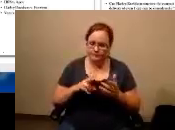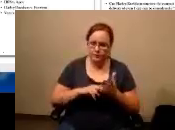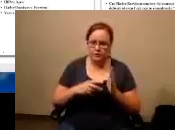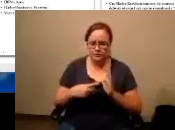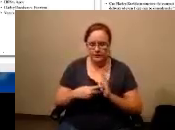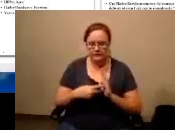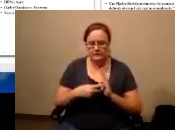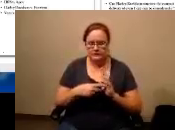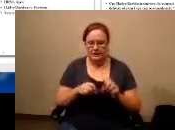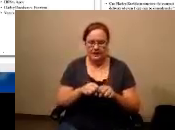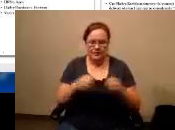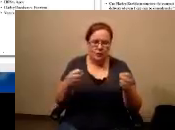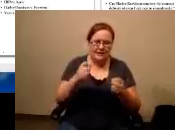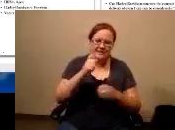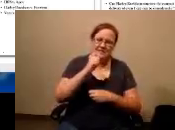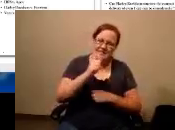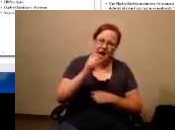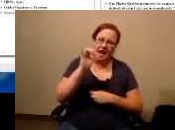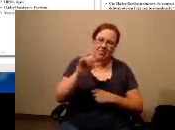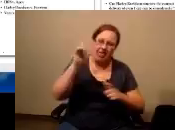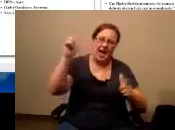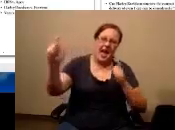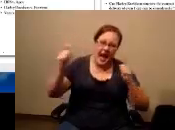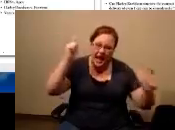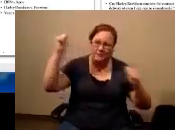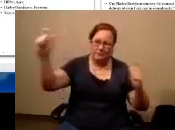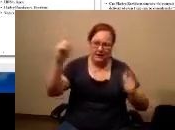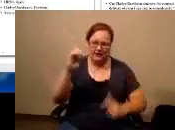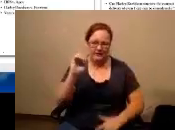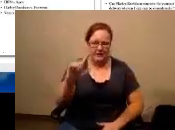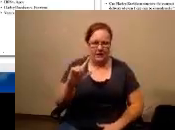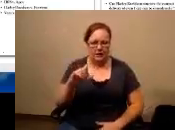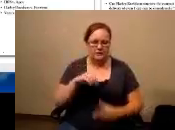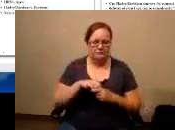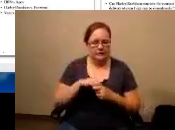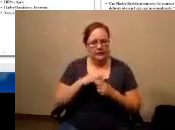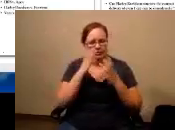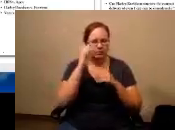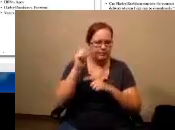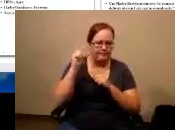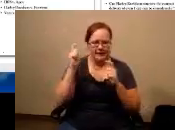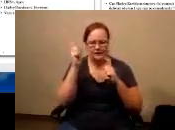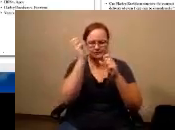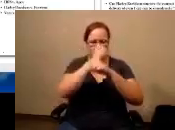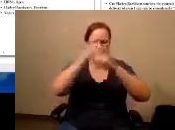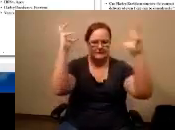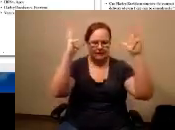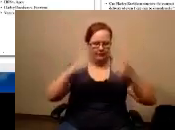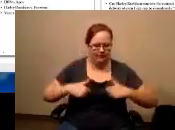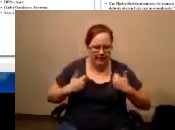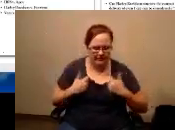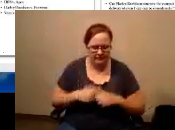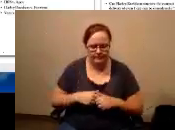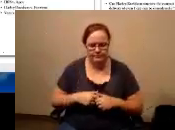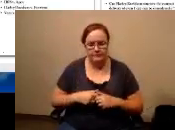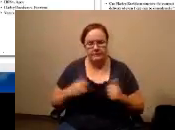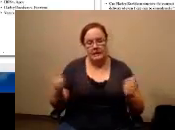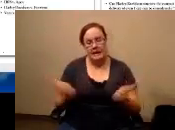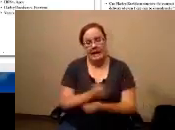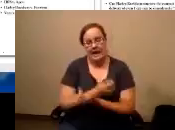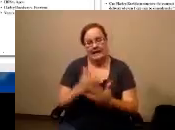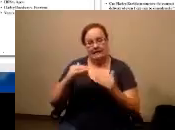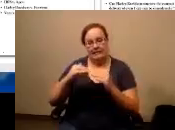is not that big a deal in the grand scheme of things. And anything less than substantial